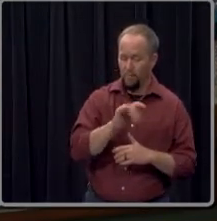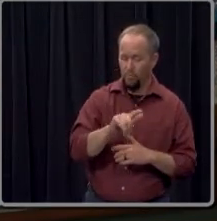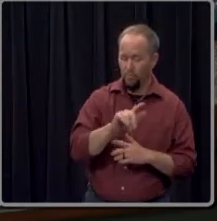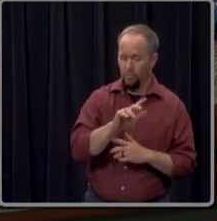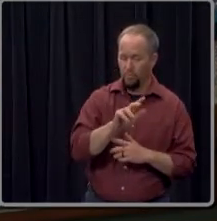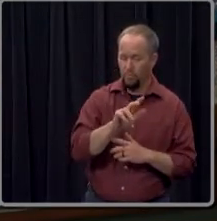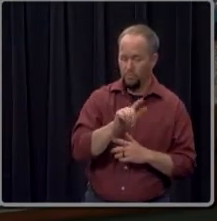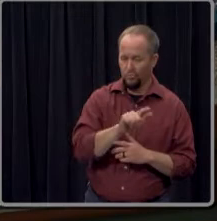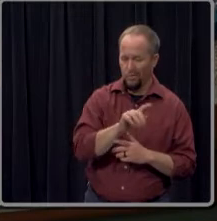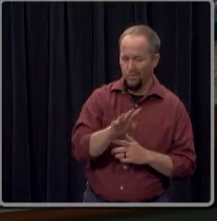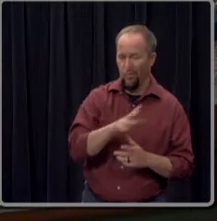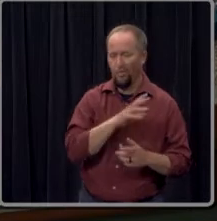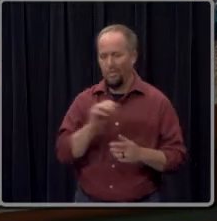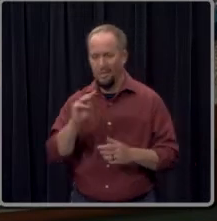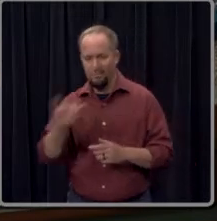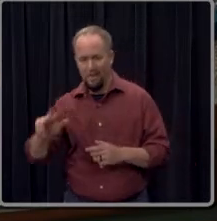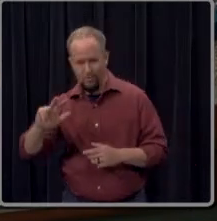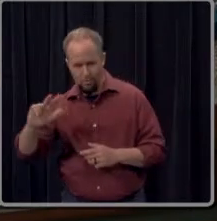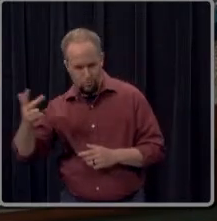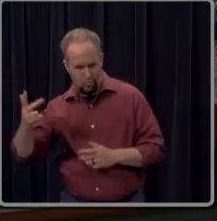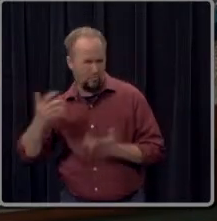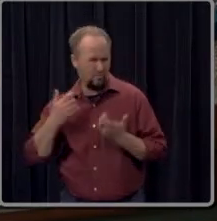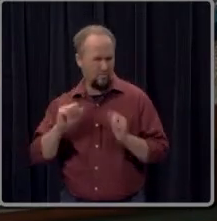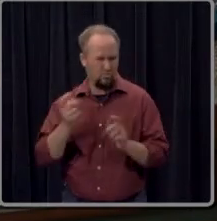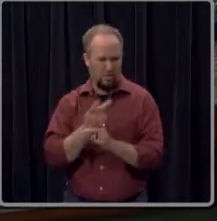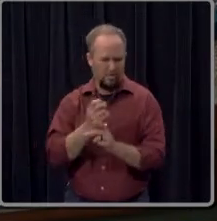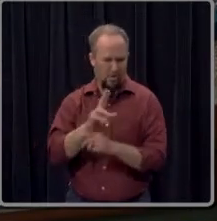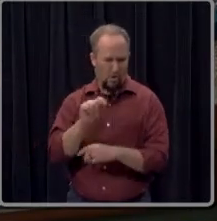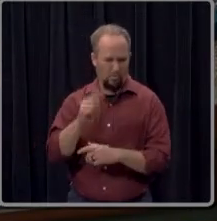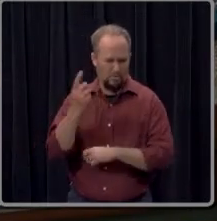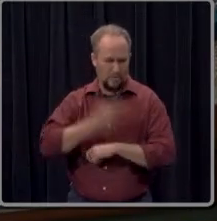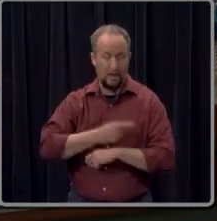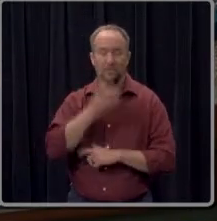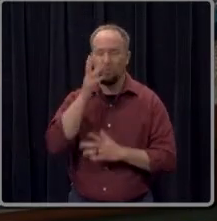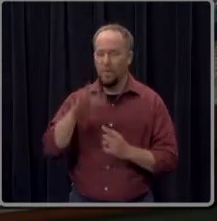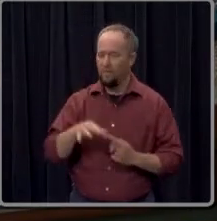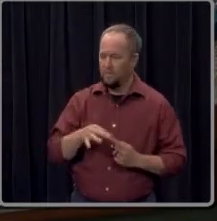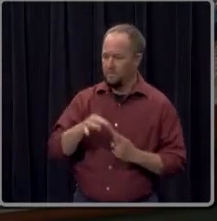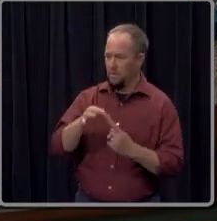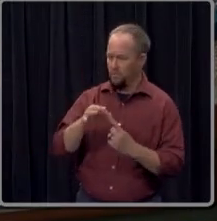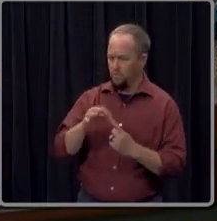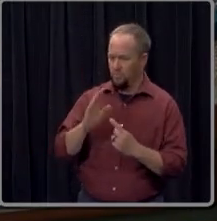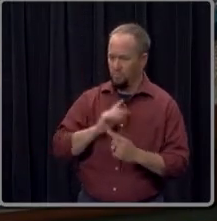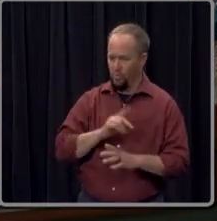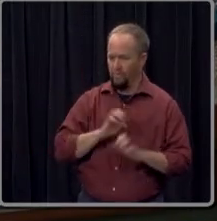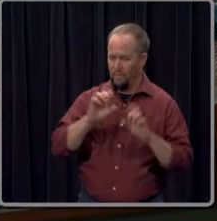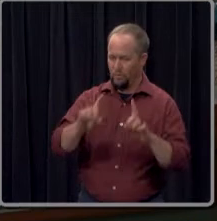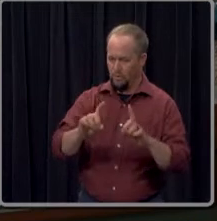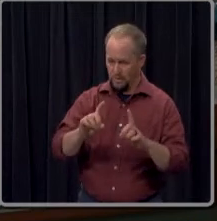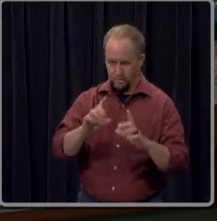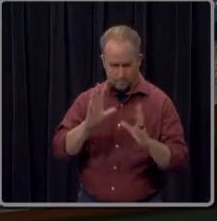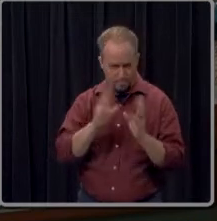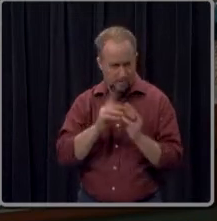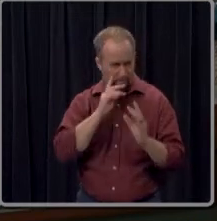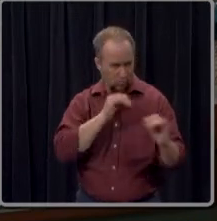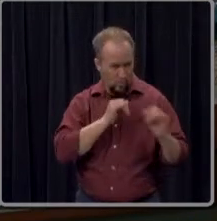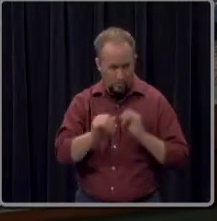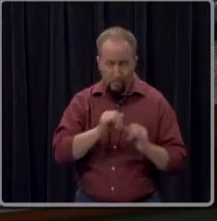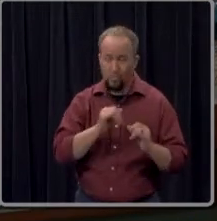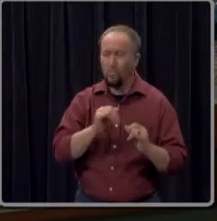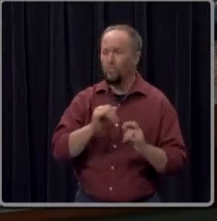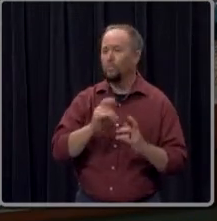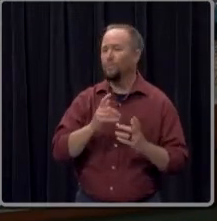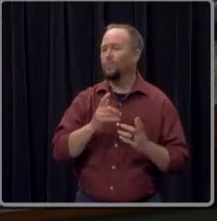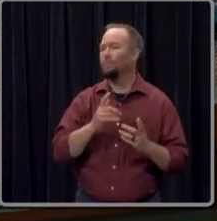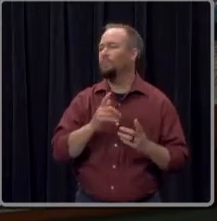still trying to figure out dates. We'll have a special Board of Education meeting for interviews.